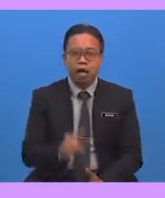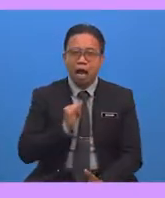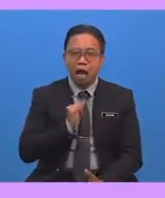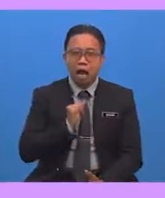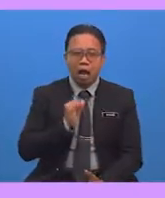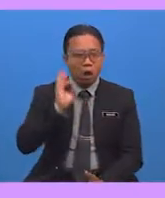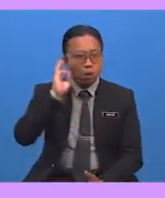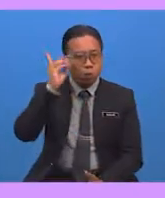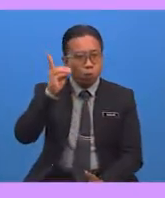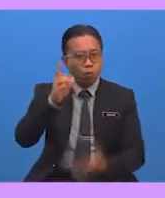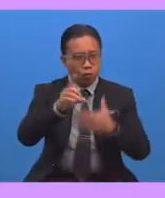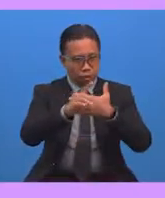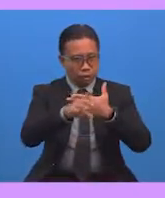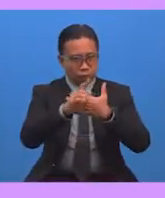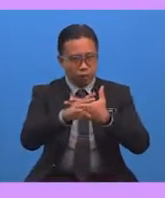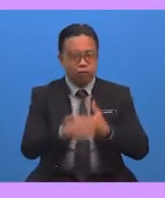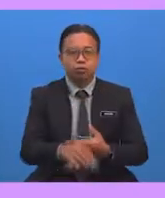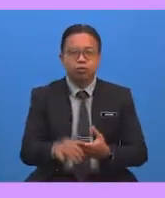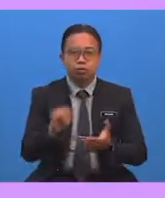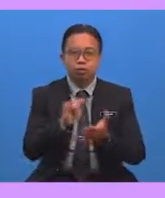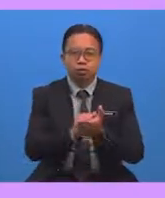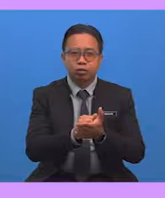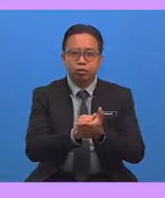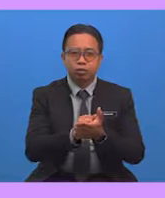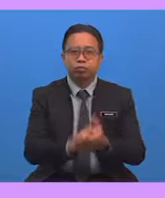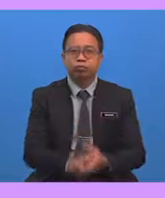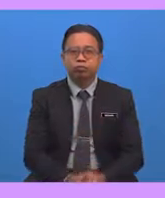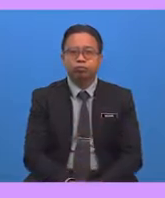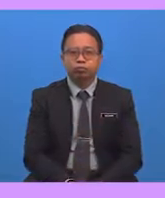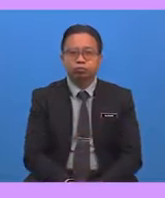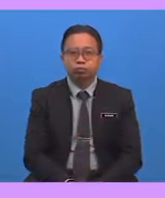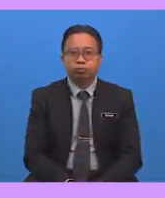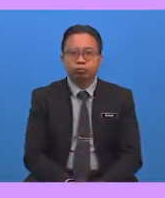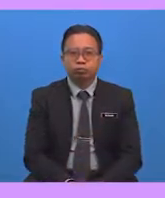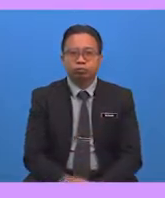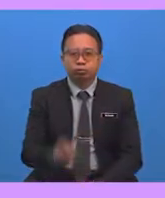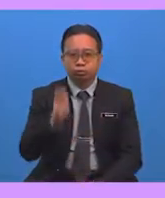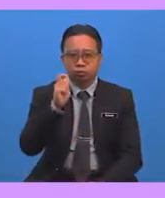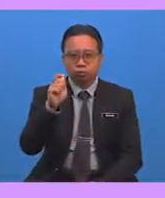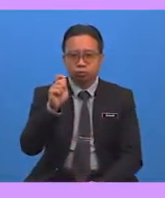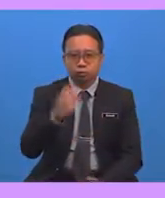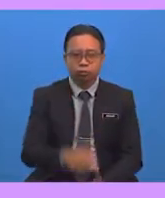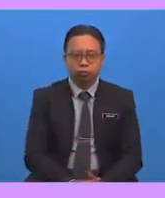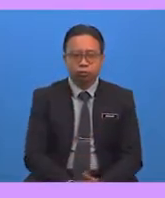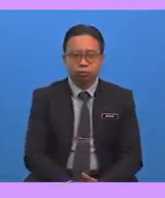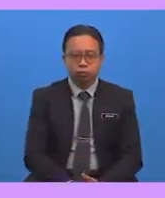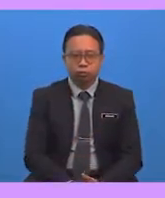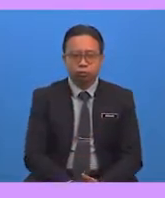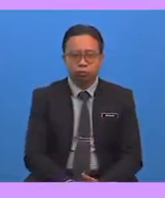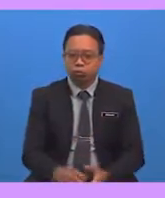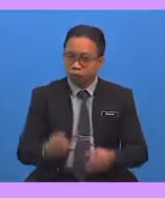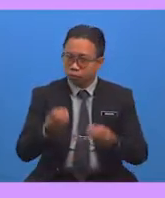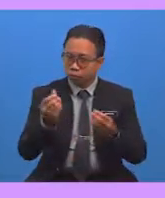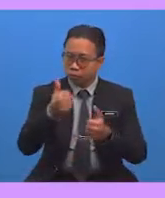advise ... disproves that ... to emphasize obviously